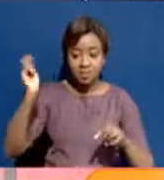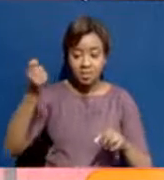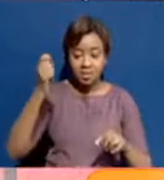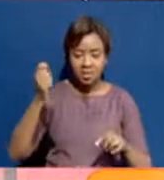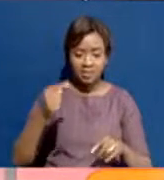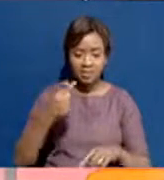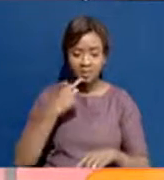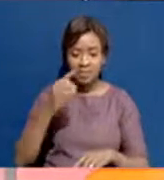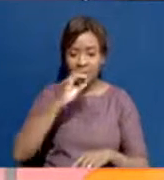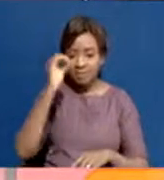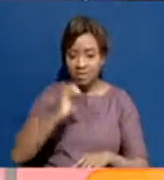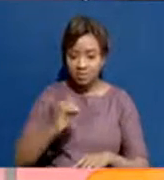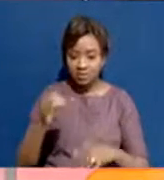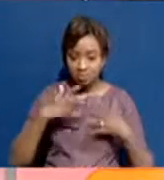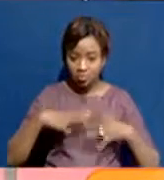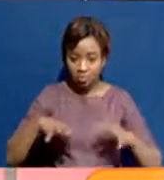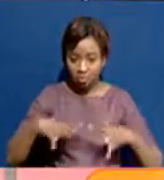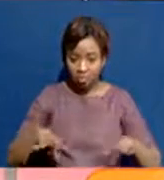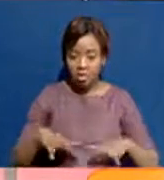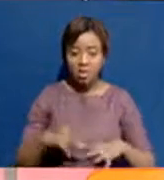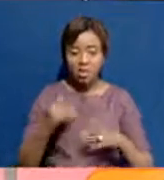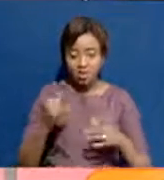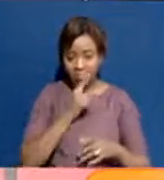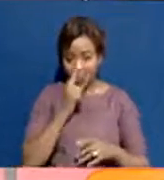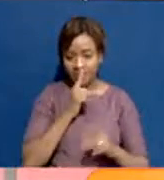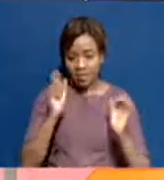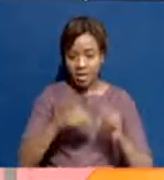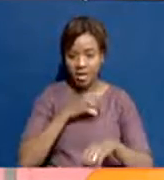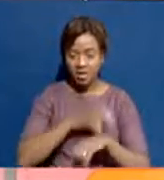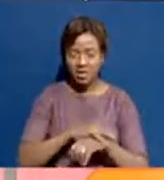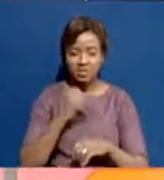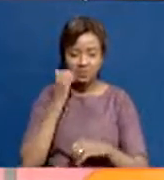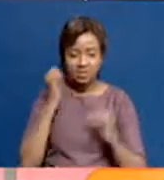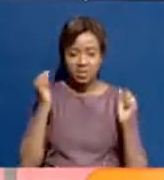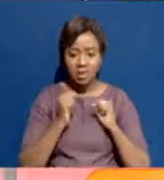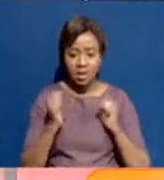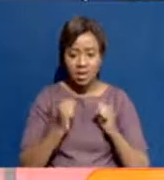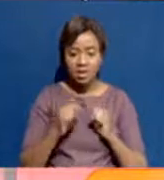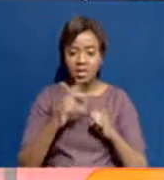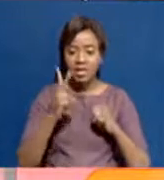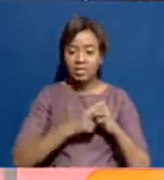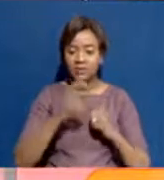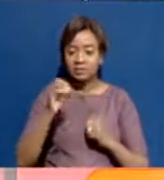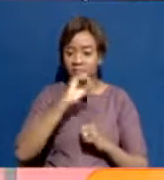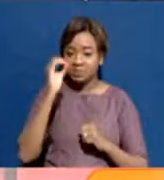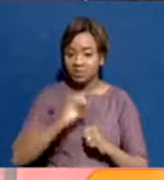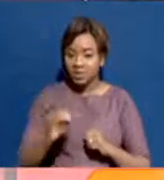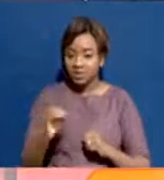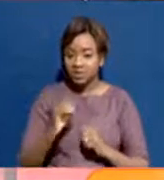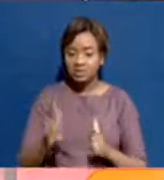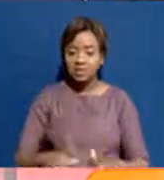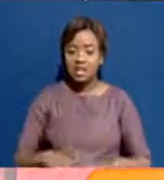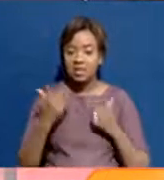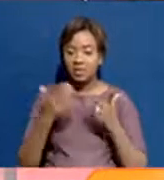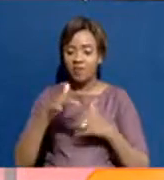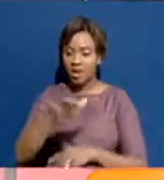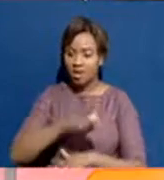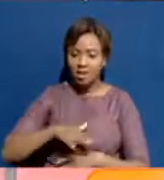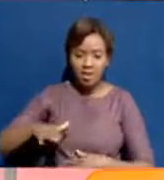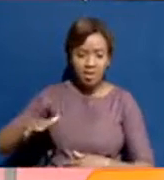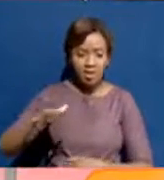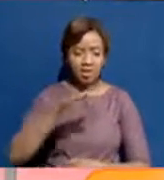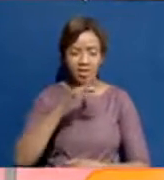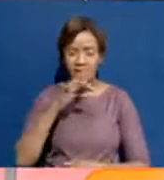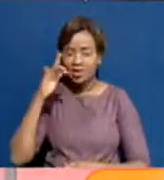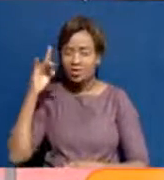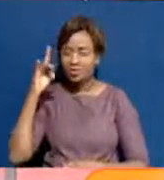of the population are considered at risk from malaria, with 70% living in high transmission areas. In